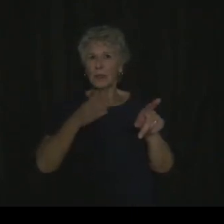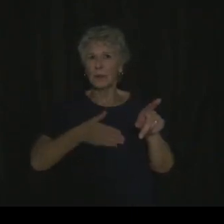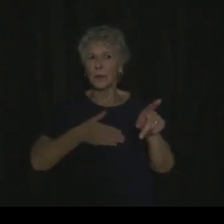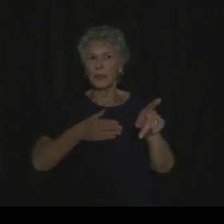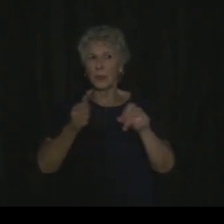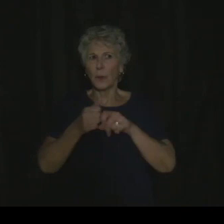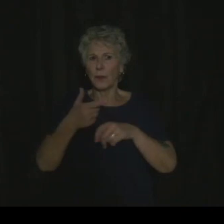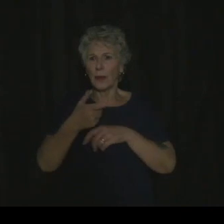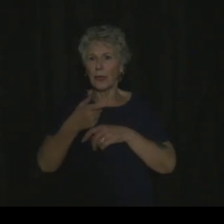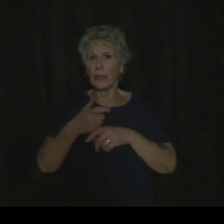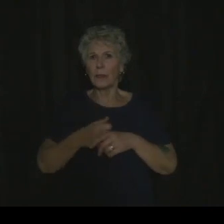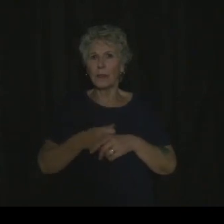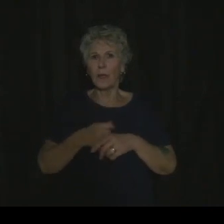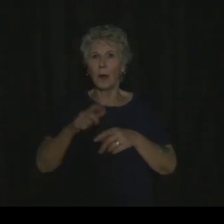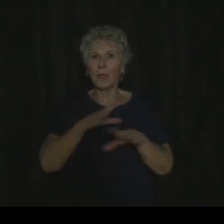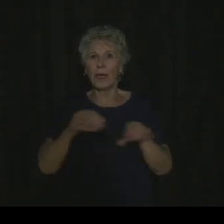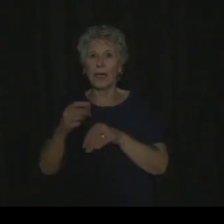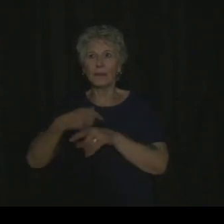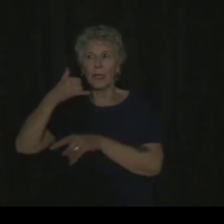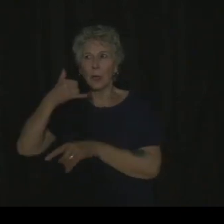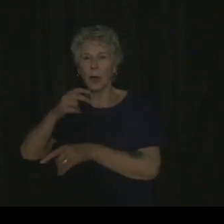And so when I left, she called the police,